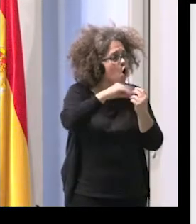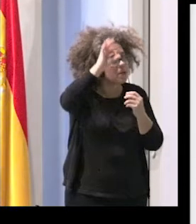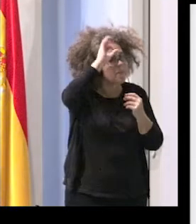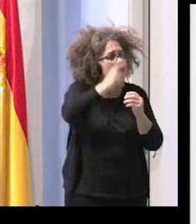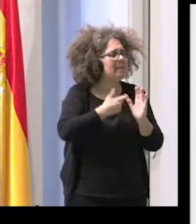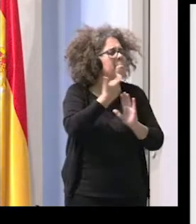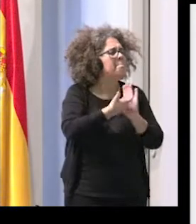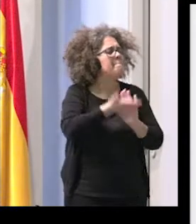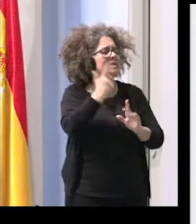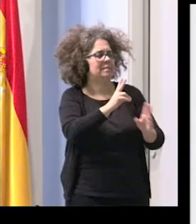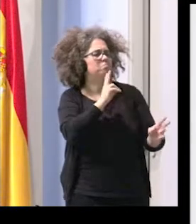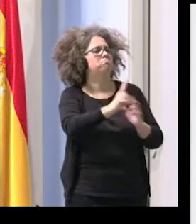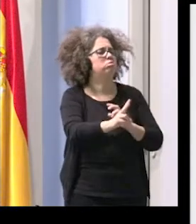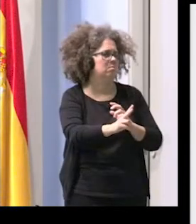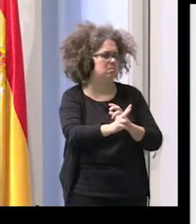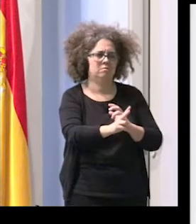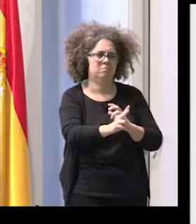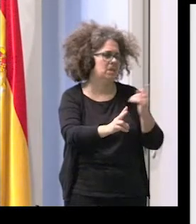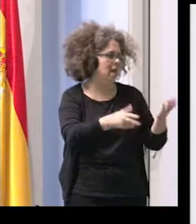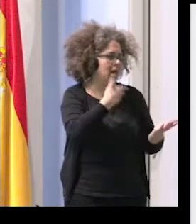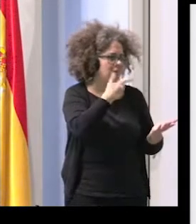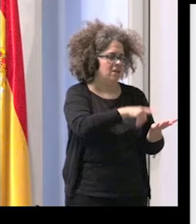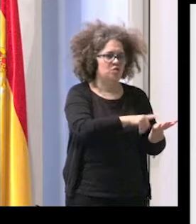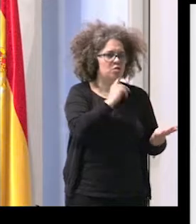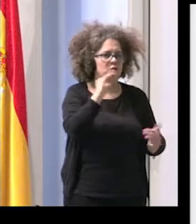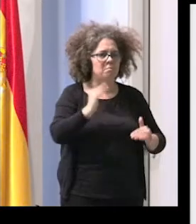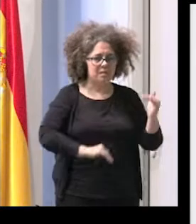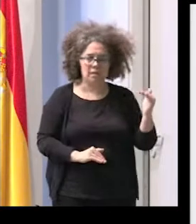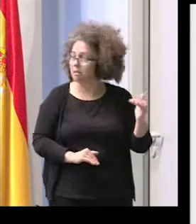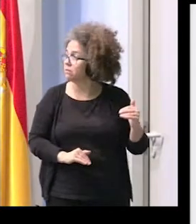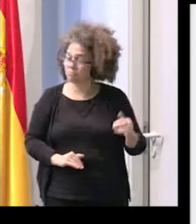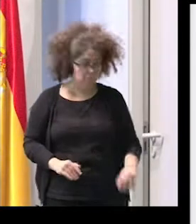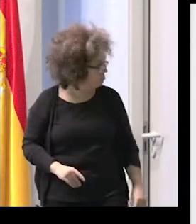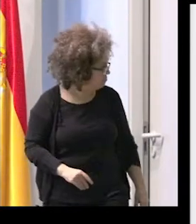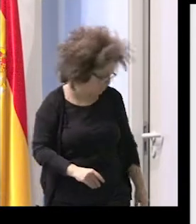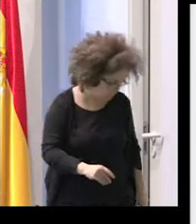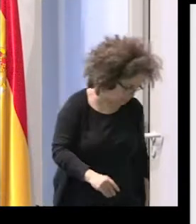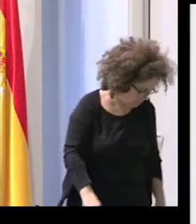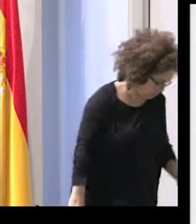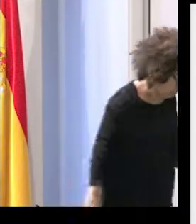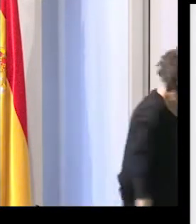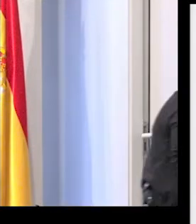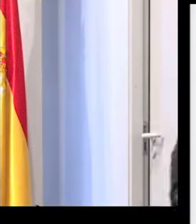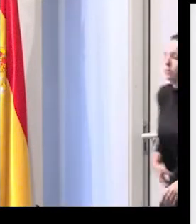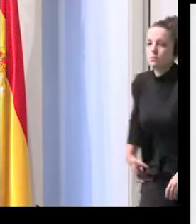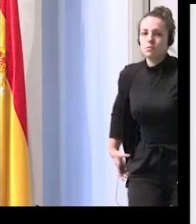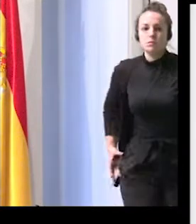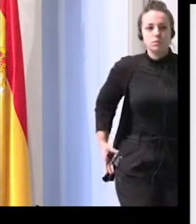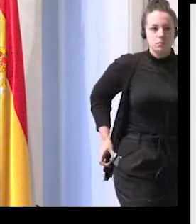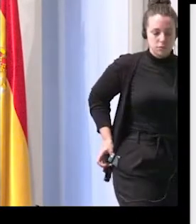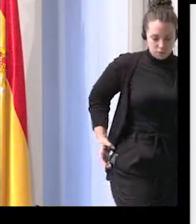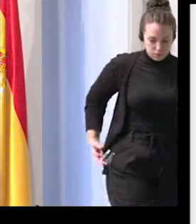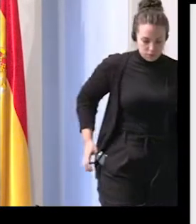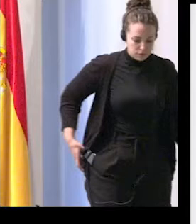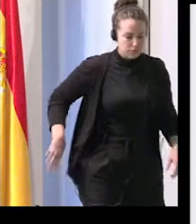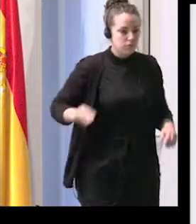respond than their normal hearing peers. Even with vision, they're thinking about it more. That tells us about the effort